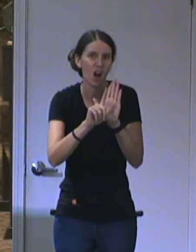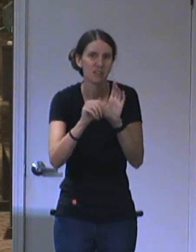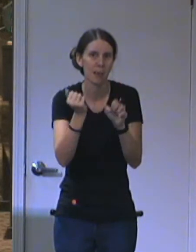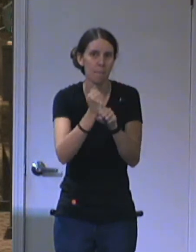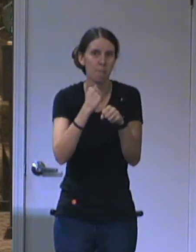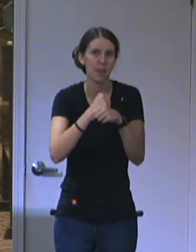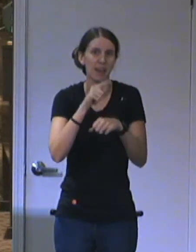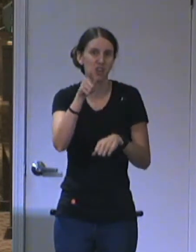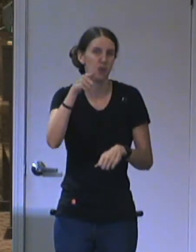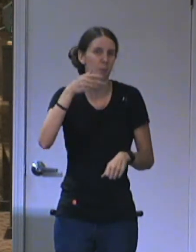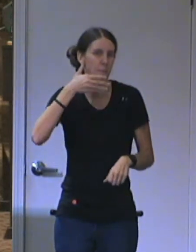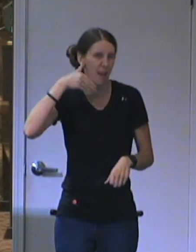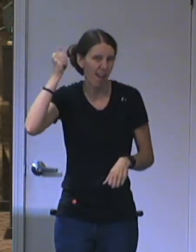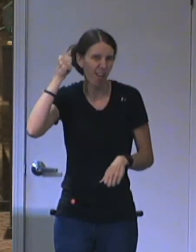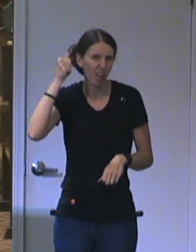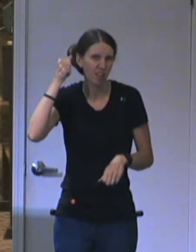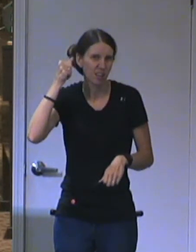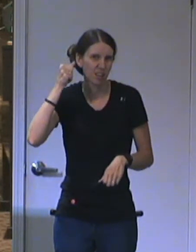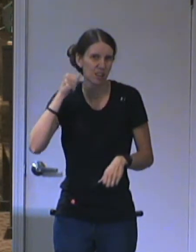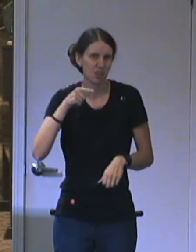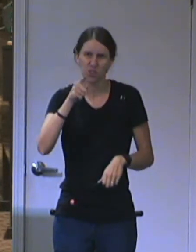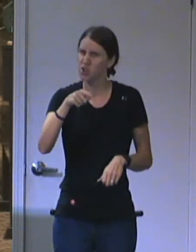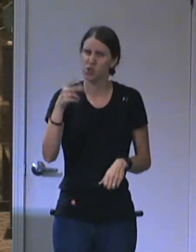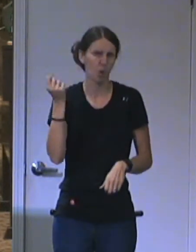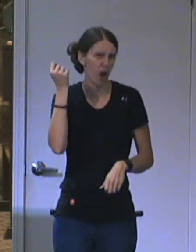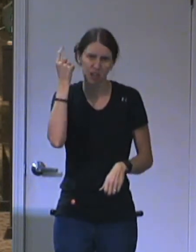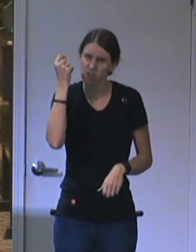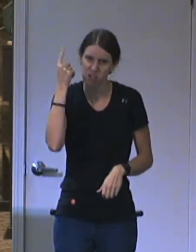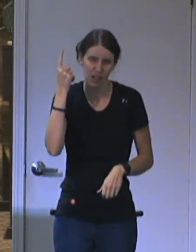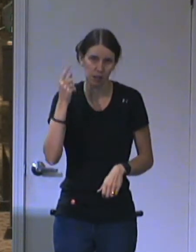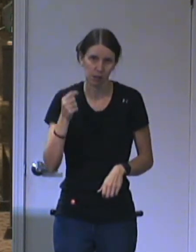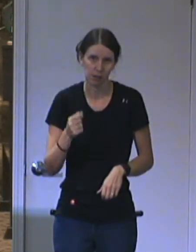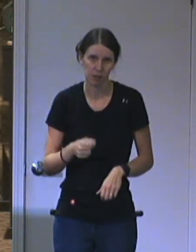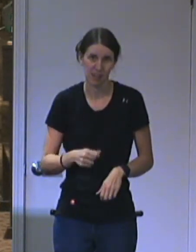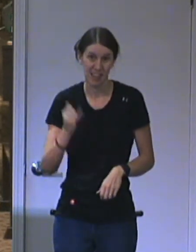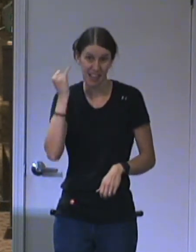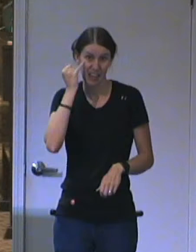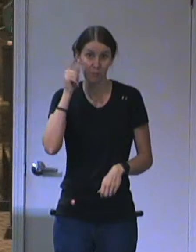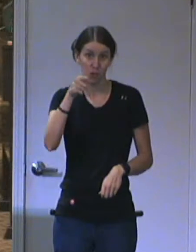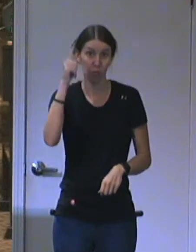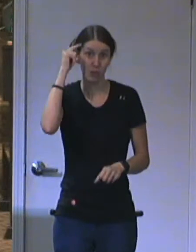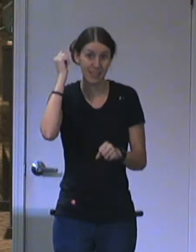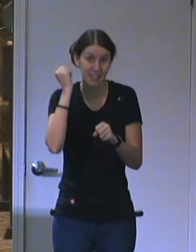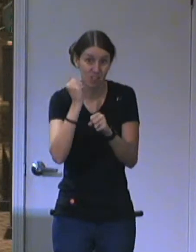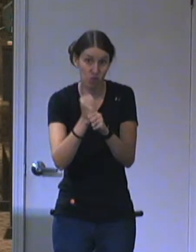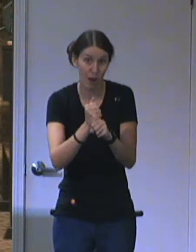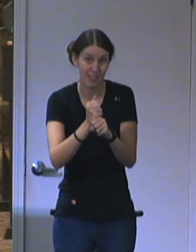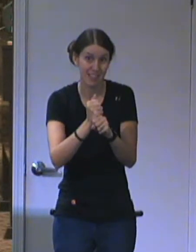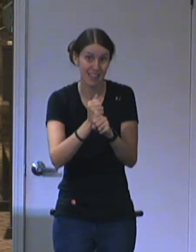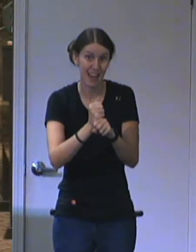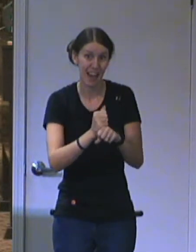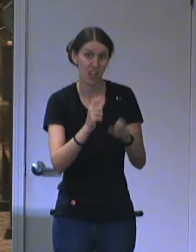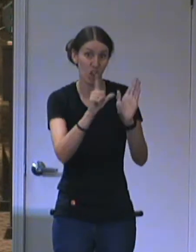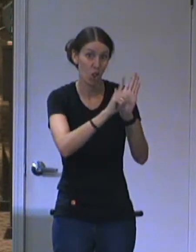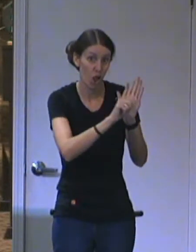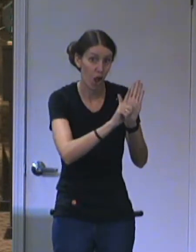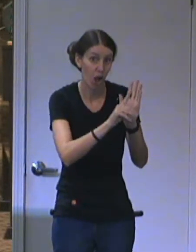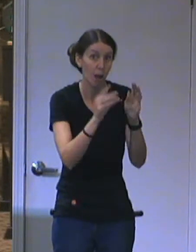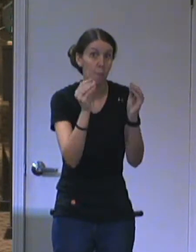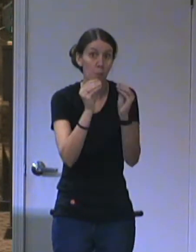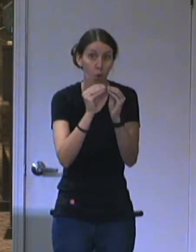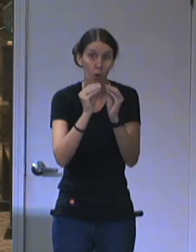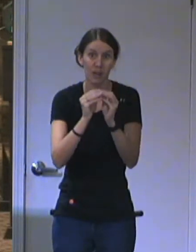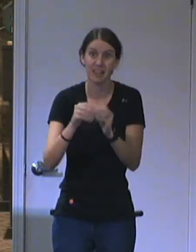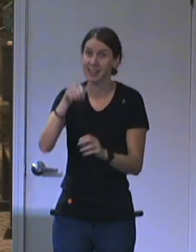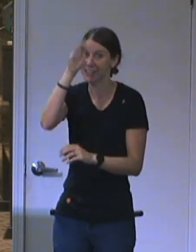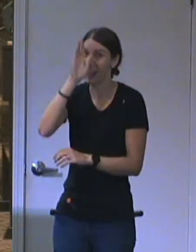before God or something like that, you've misunderstood. When you're trusting in it rather than the faith in the Lord Jesus Christ, the grace of